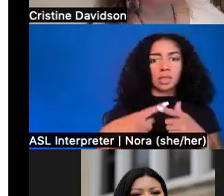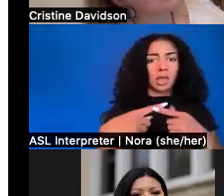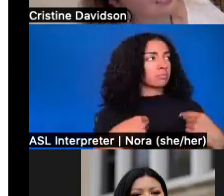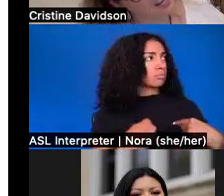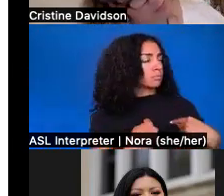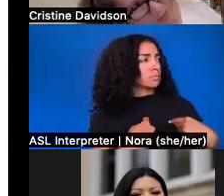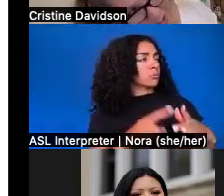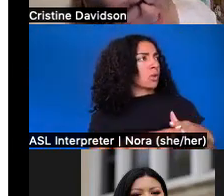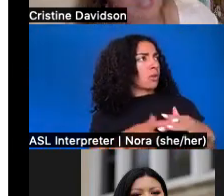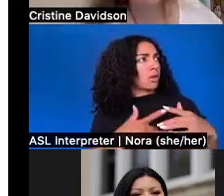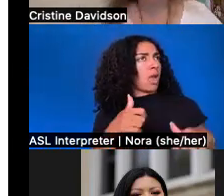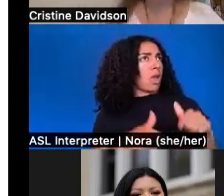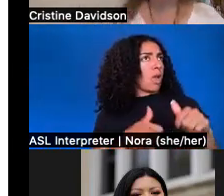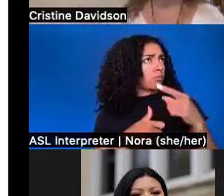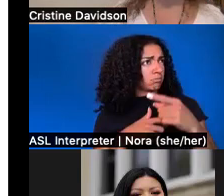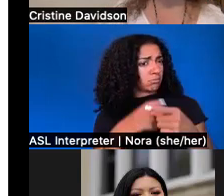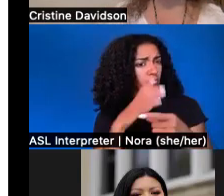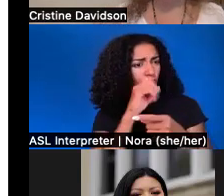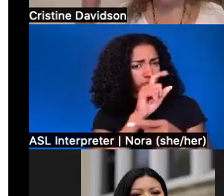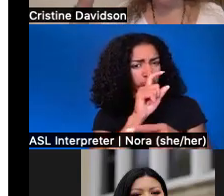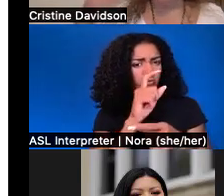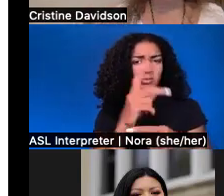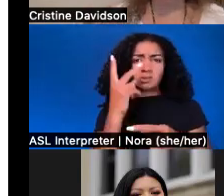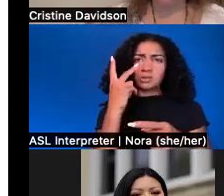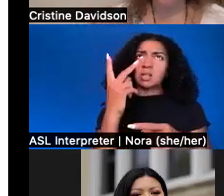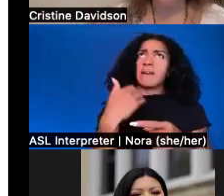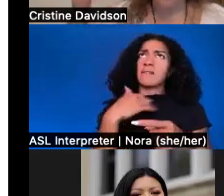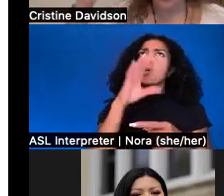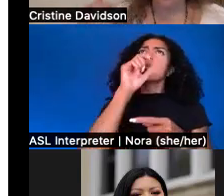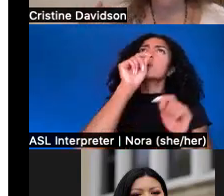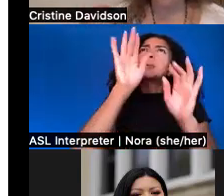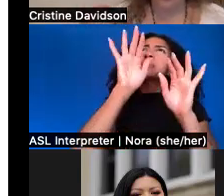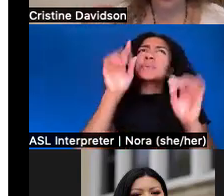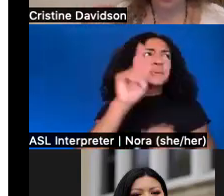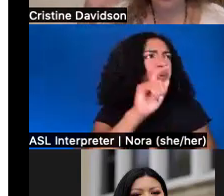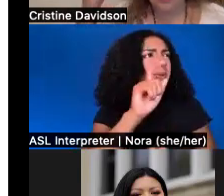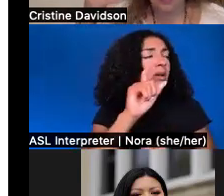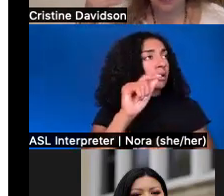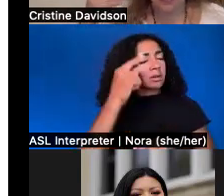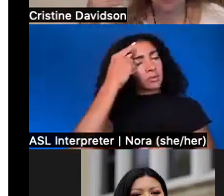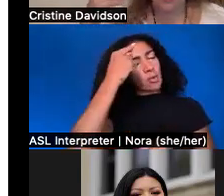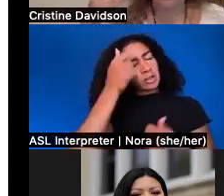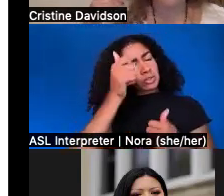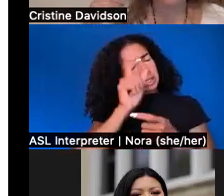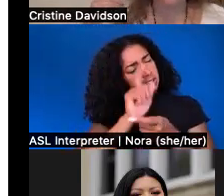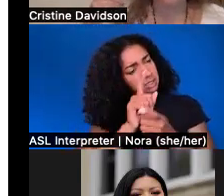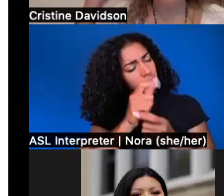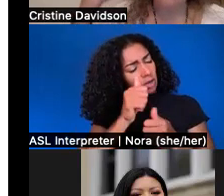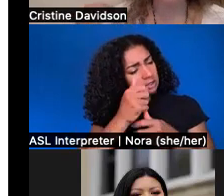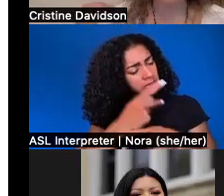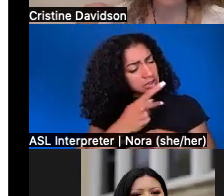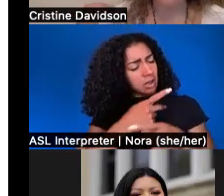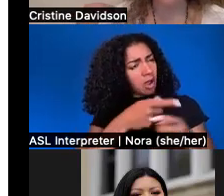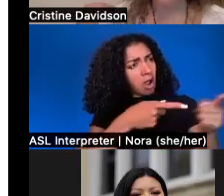is it orange? Does it have an orange tint to it? Right? And that's our brain trying to cope with such deep manipulation